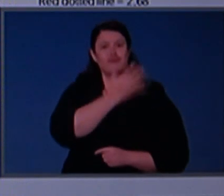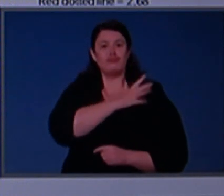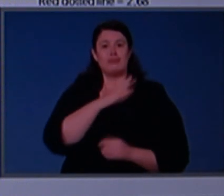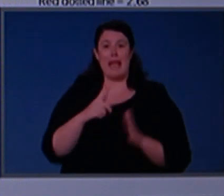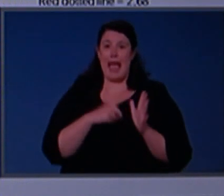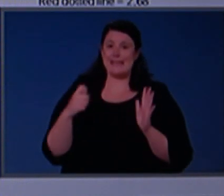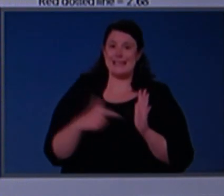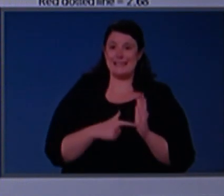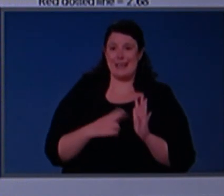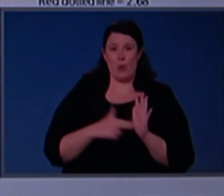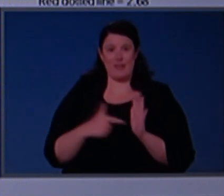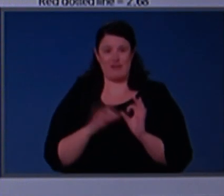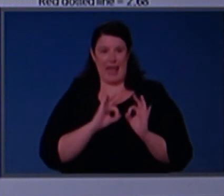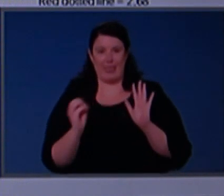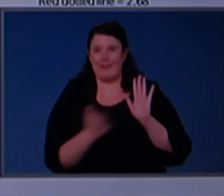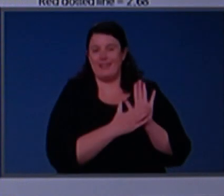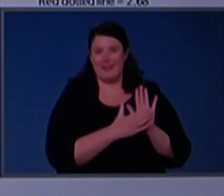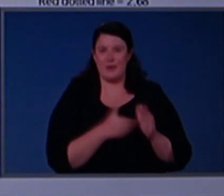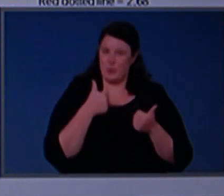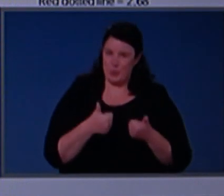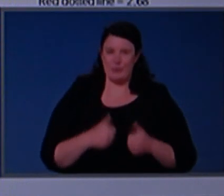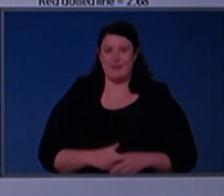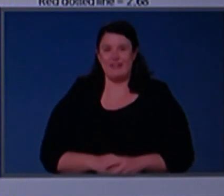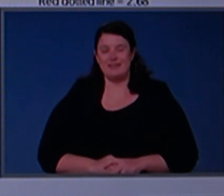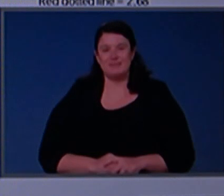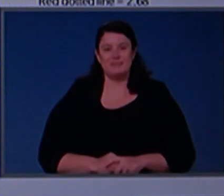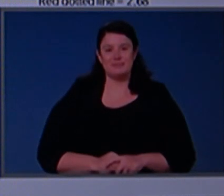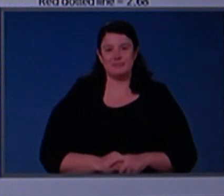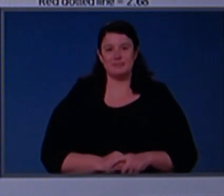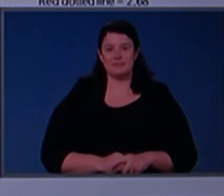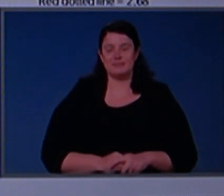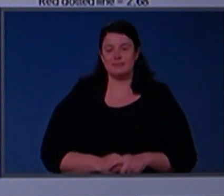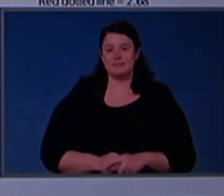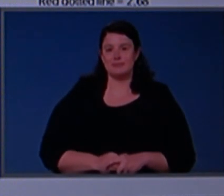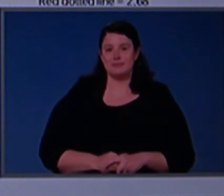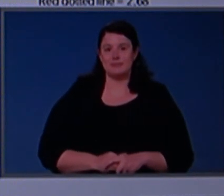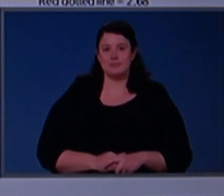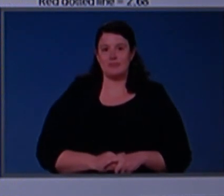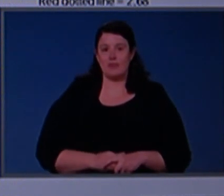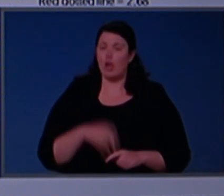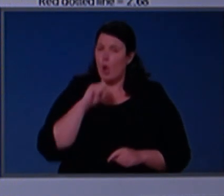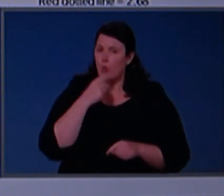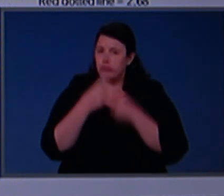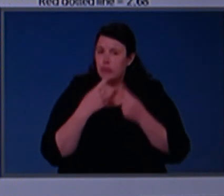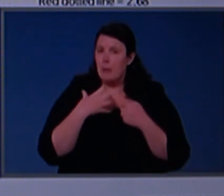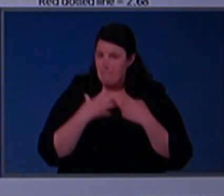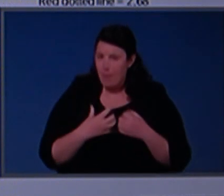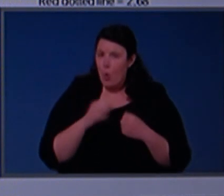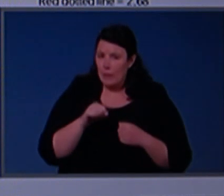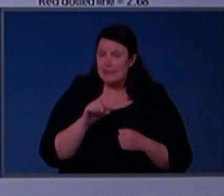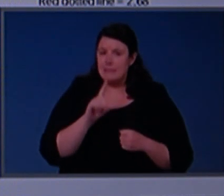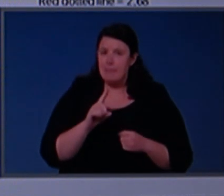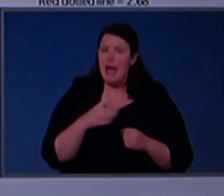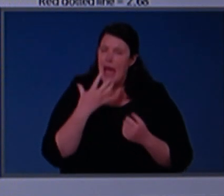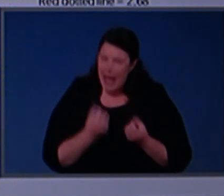graph for those states. But you can see, interestingly, and I'll show this more in the later slide, there's a